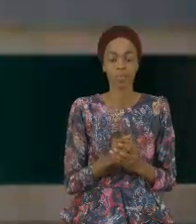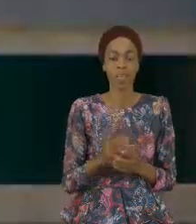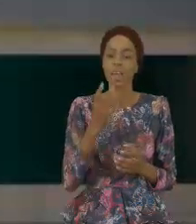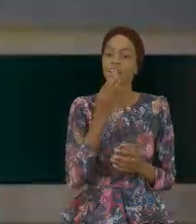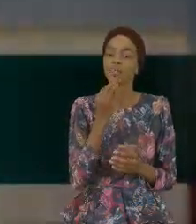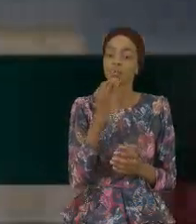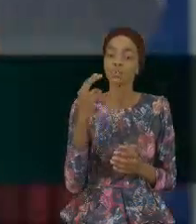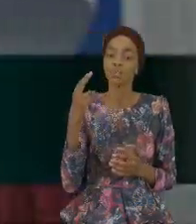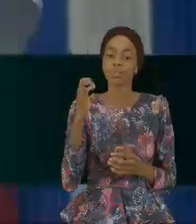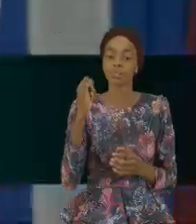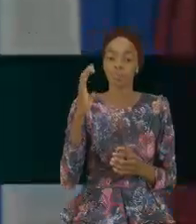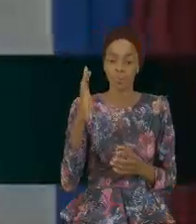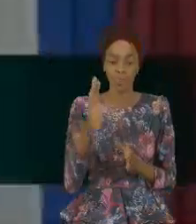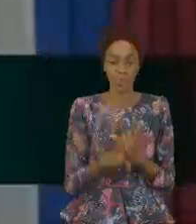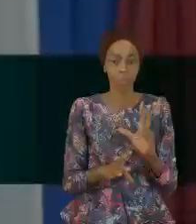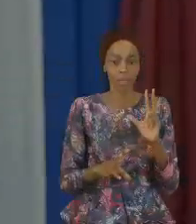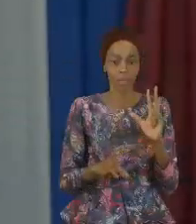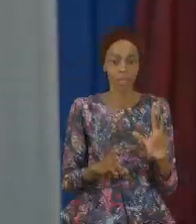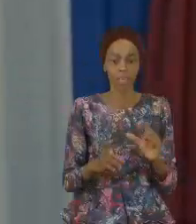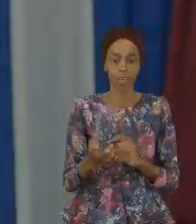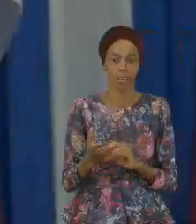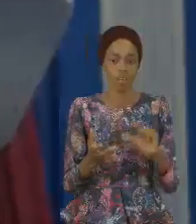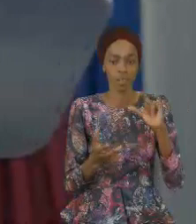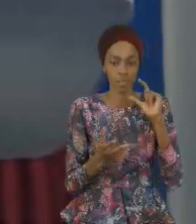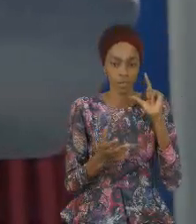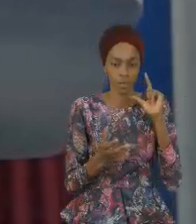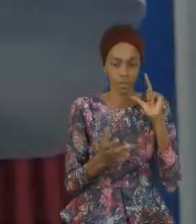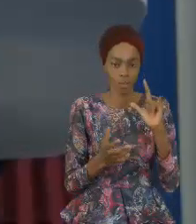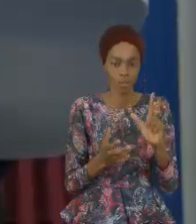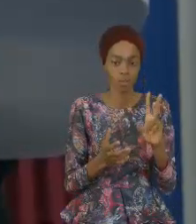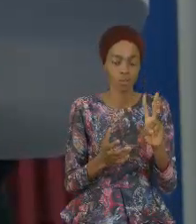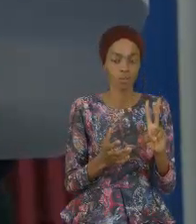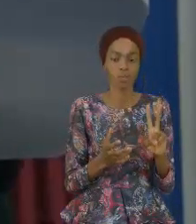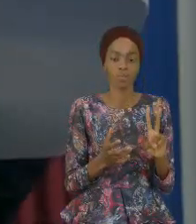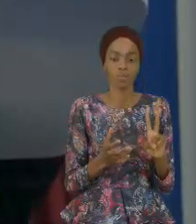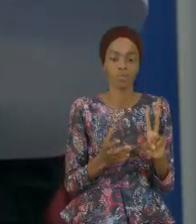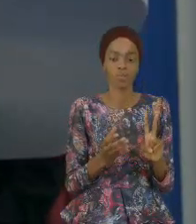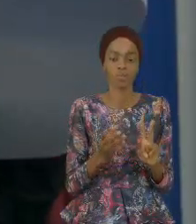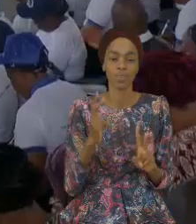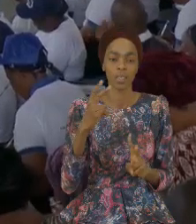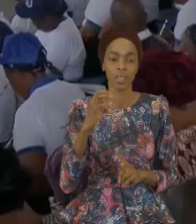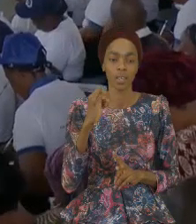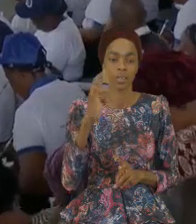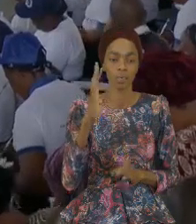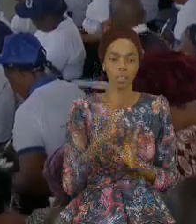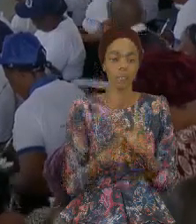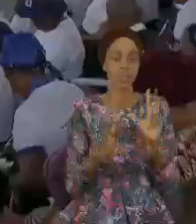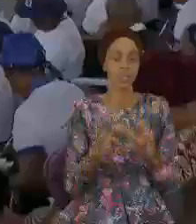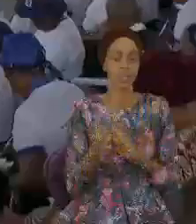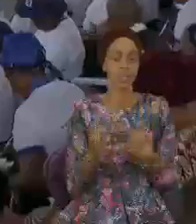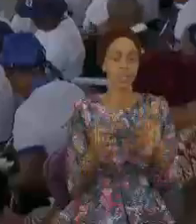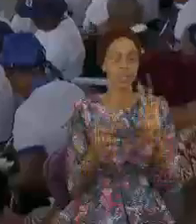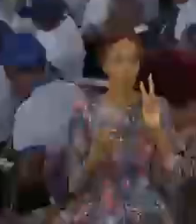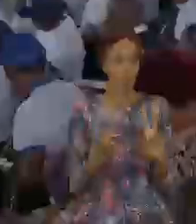we're looking at verse 2. Hebrews chapter 3, and we're looking at